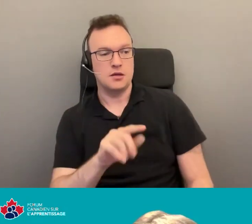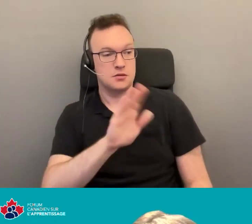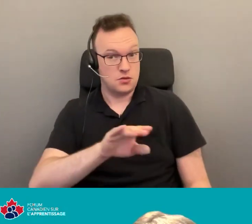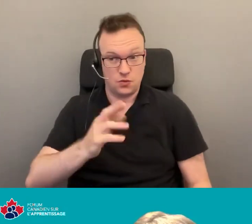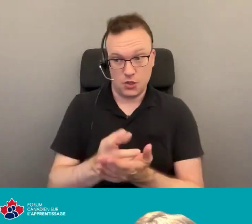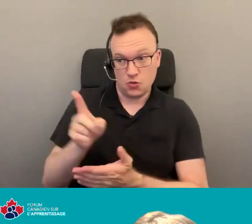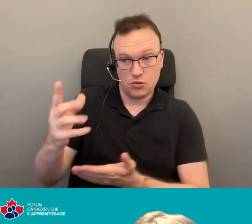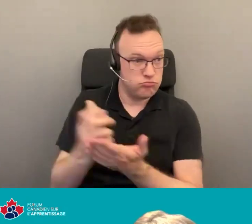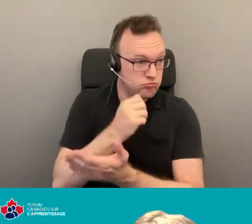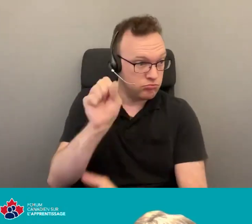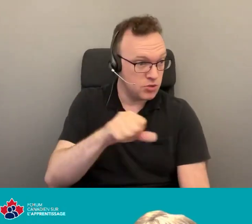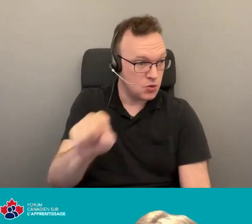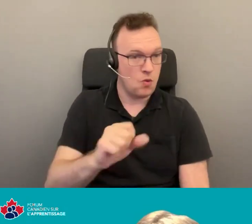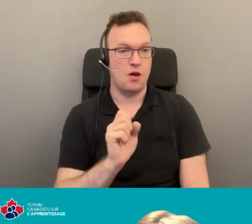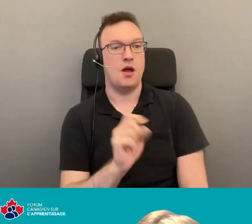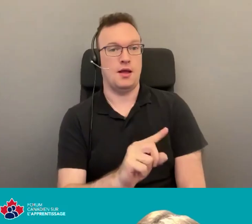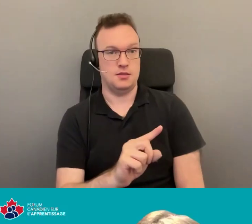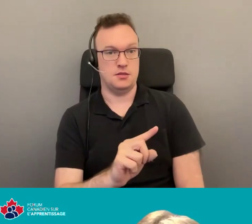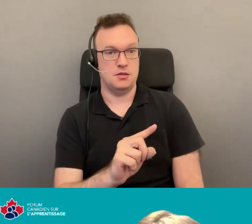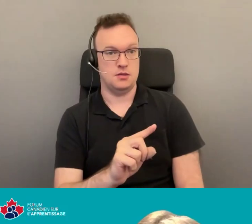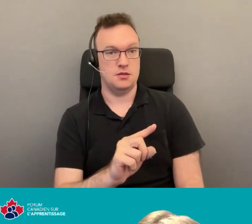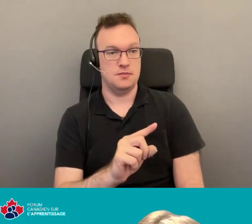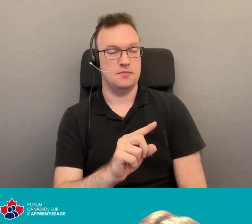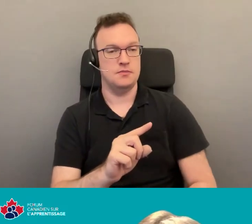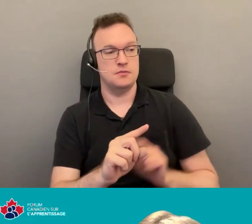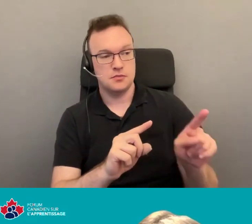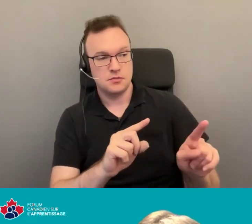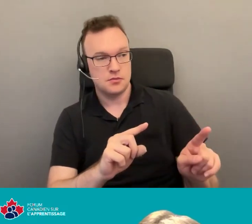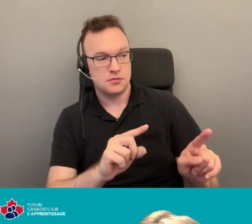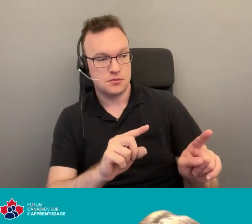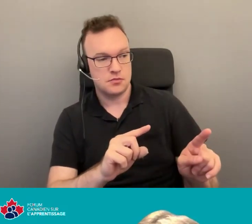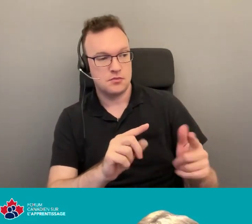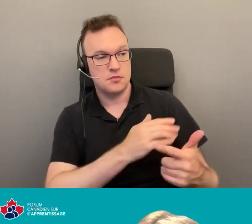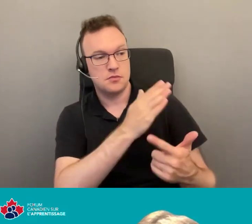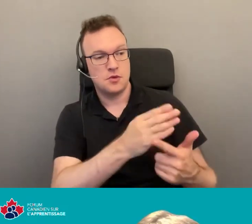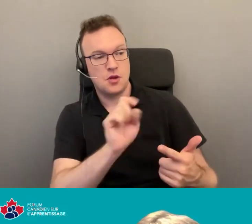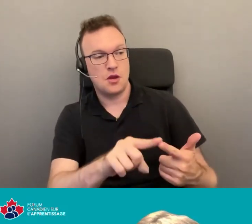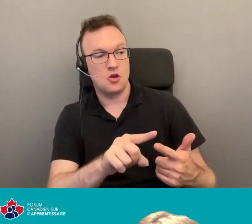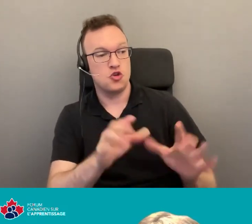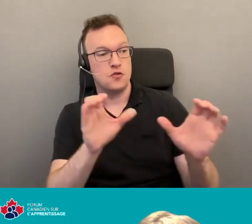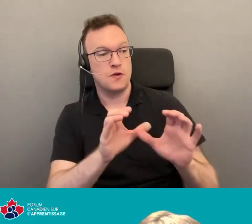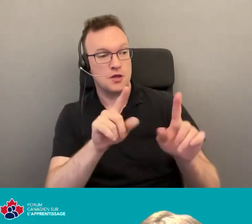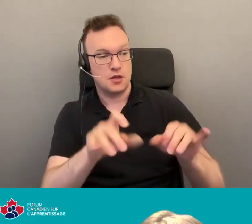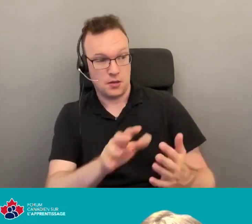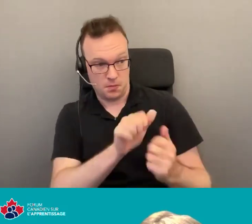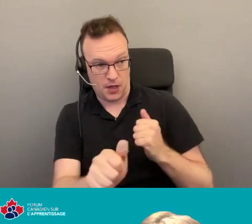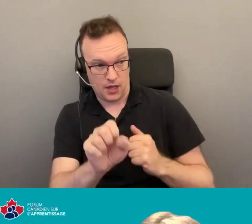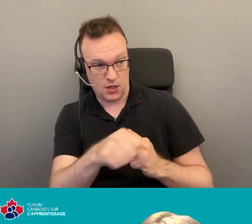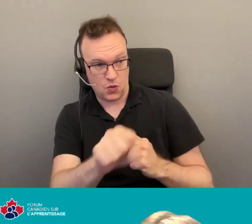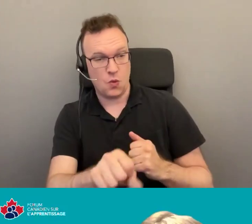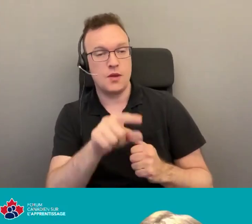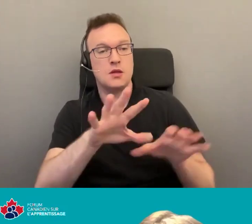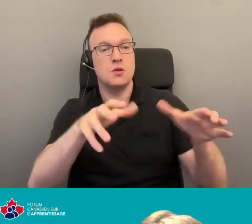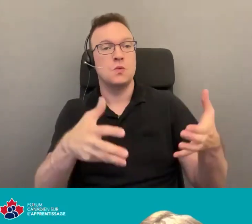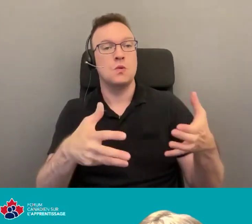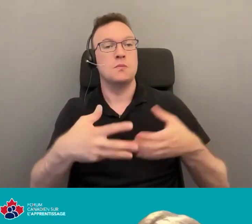resource? And we are asking them, did you pass the certification exam? So that group who's in